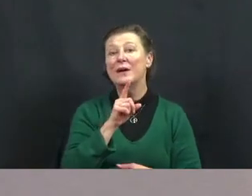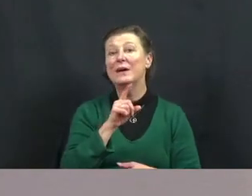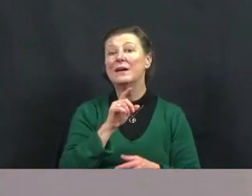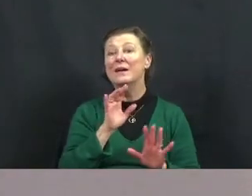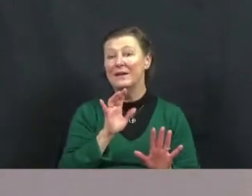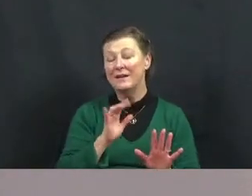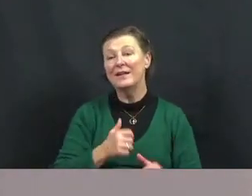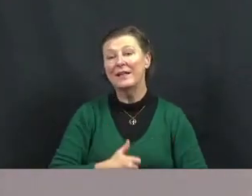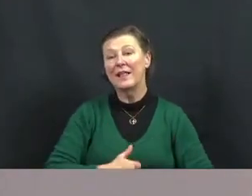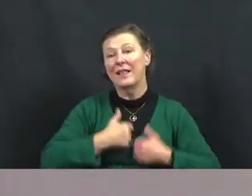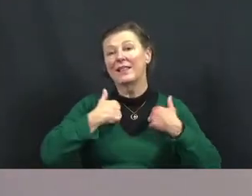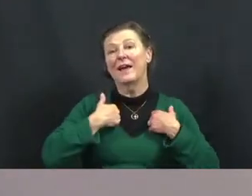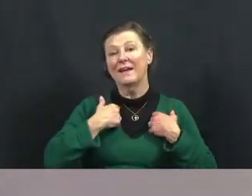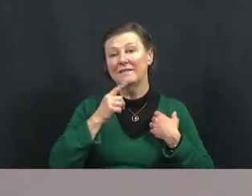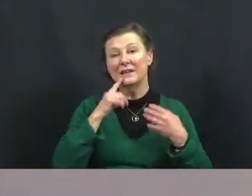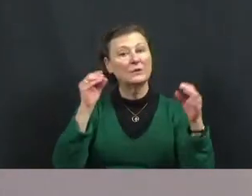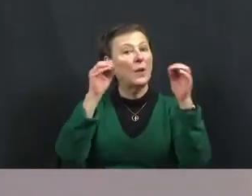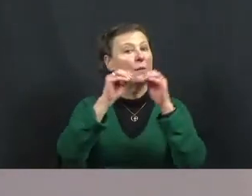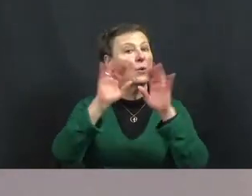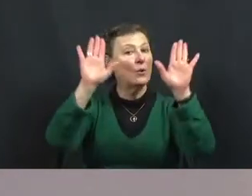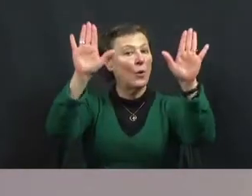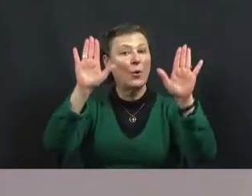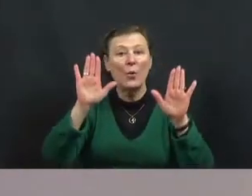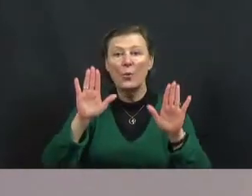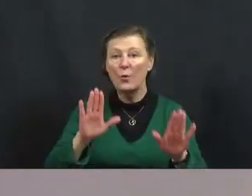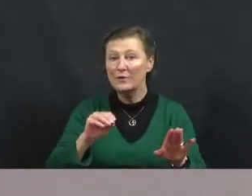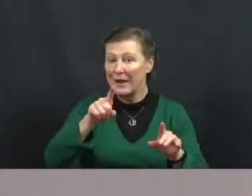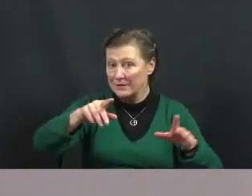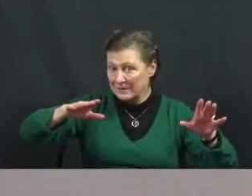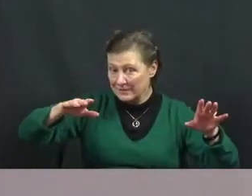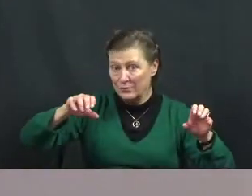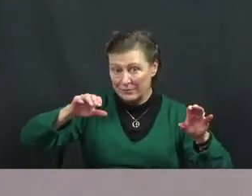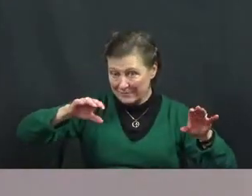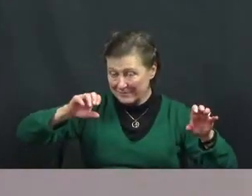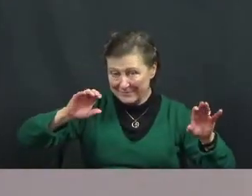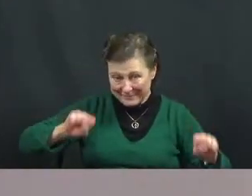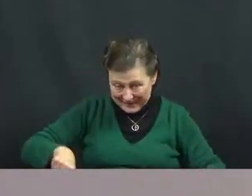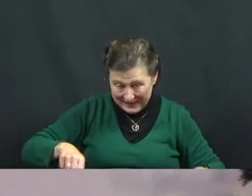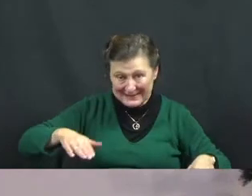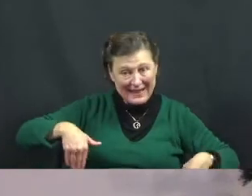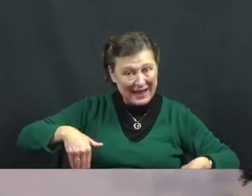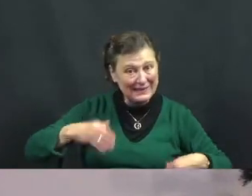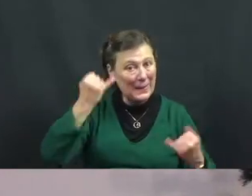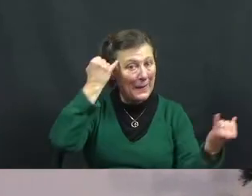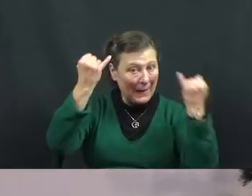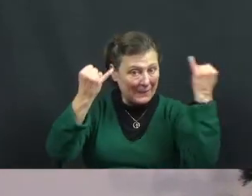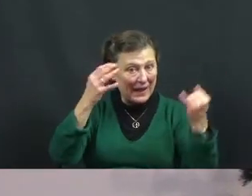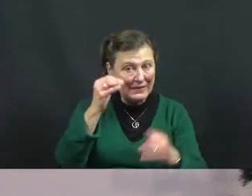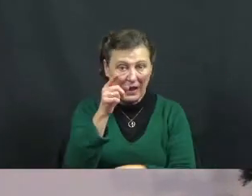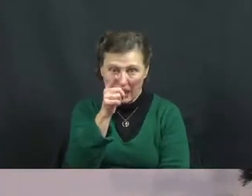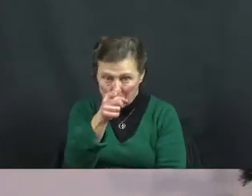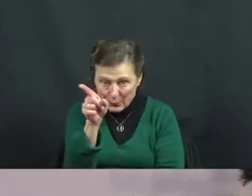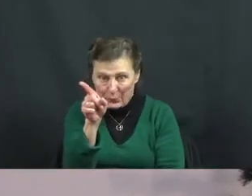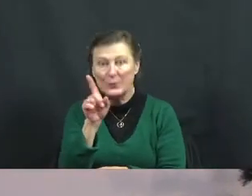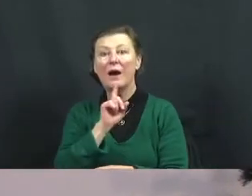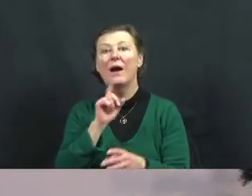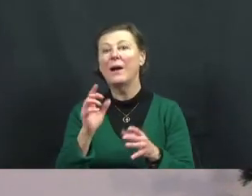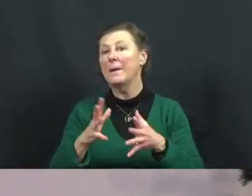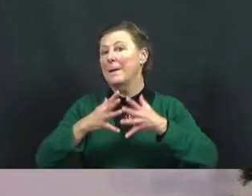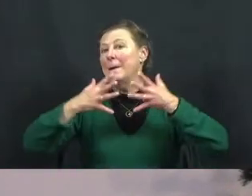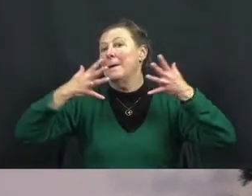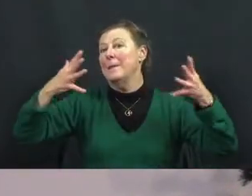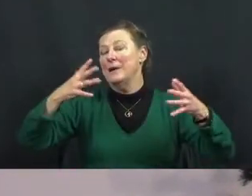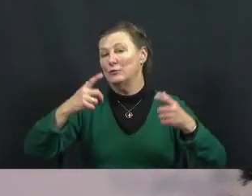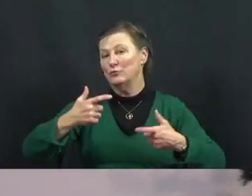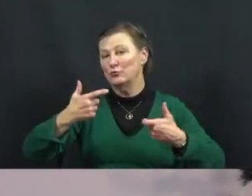Life is more wondrous than you have yet imagined, and you are much greater than